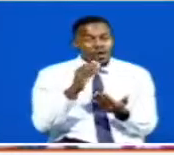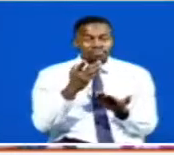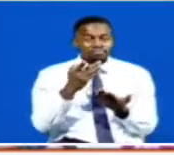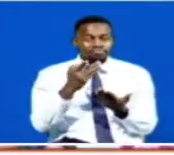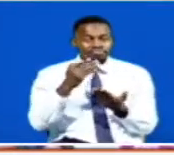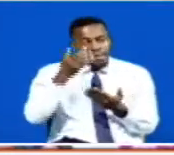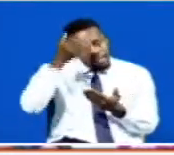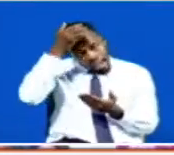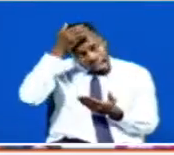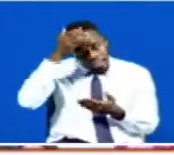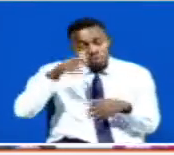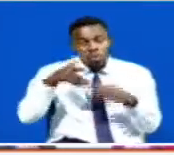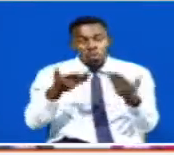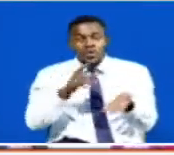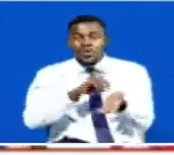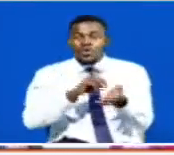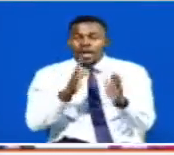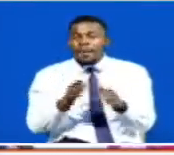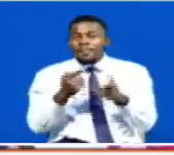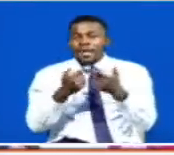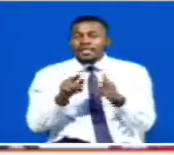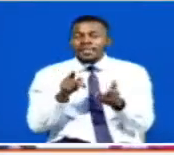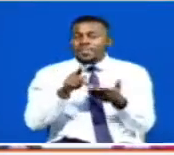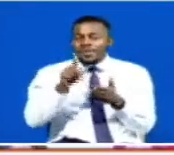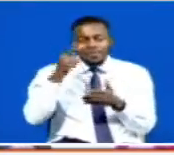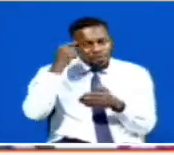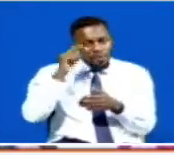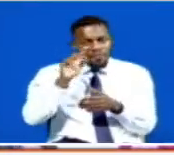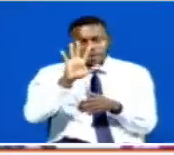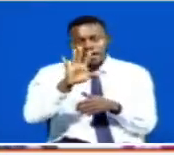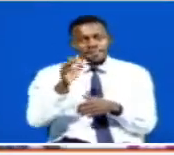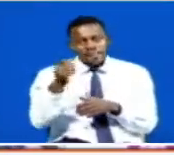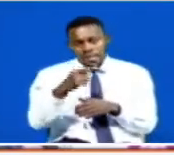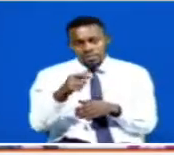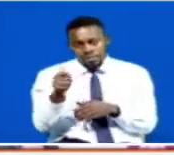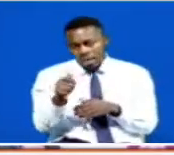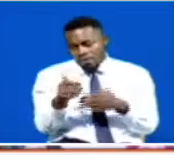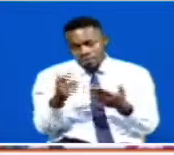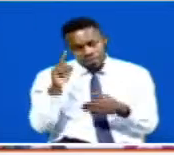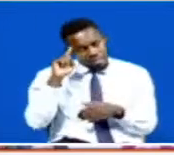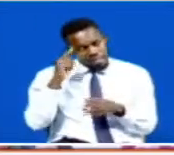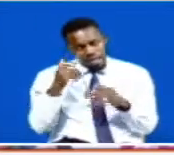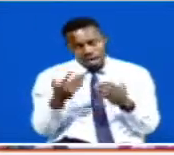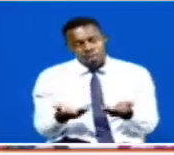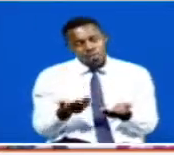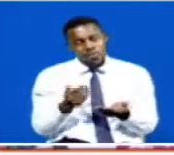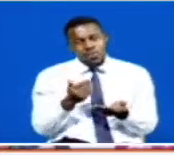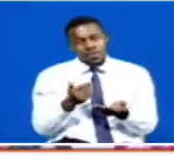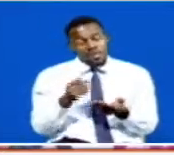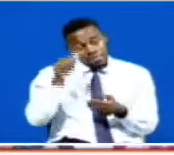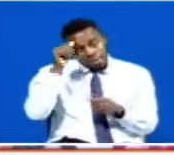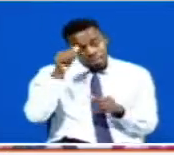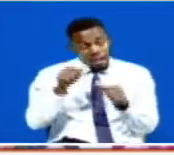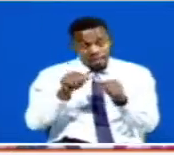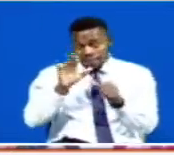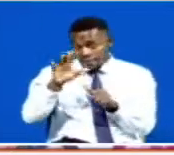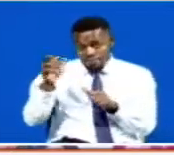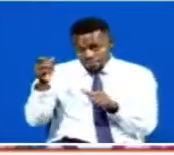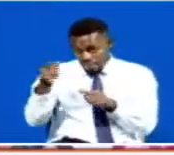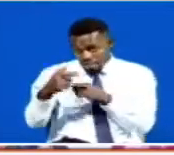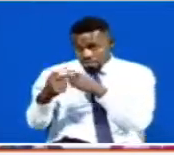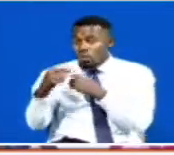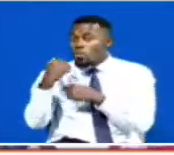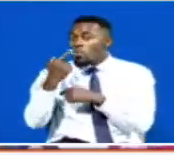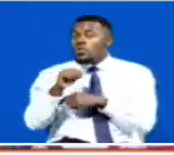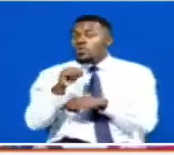in a hospital, and you're not being paid for 5 months. And you know, 5 months is for the medical staff.